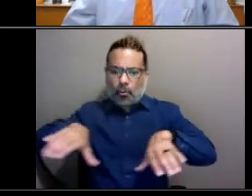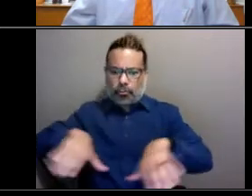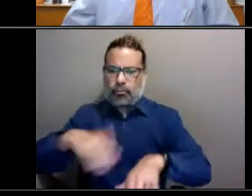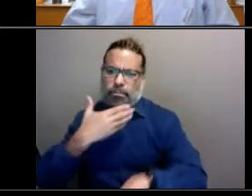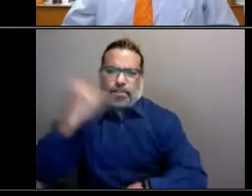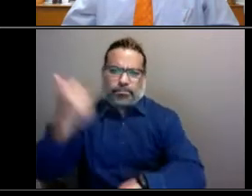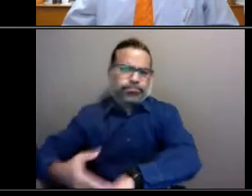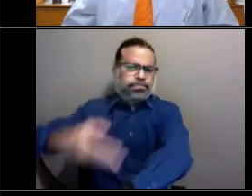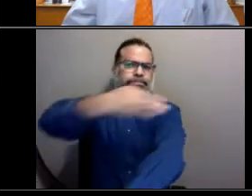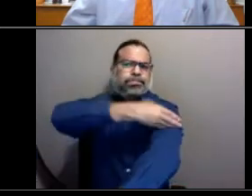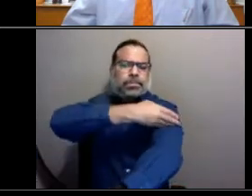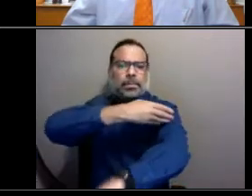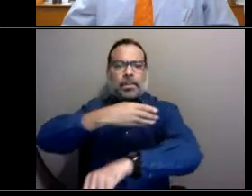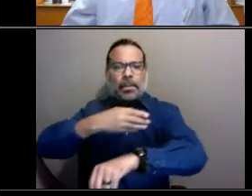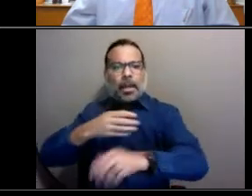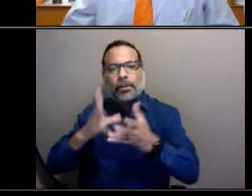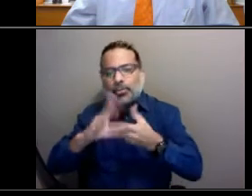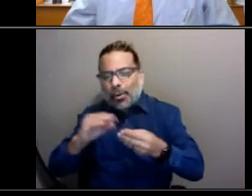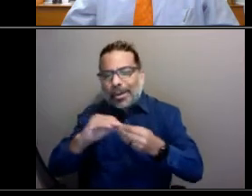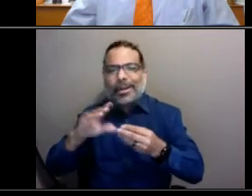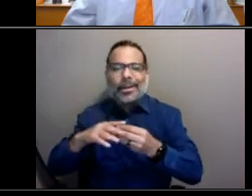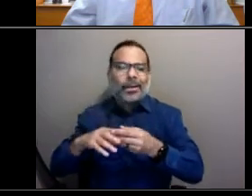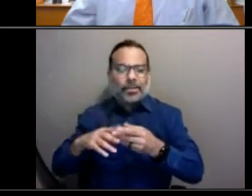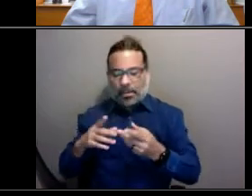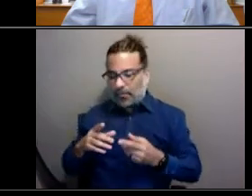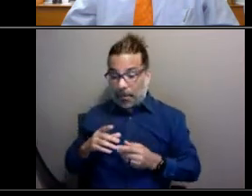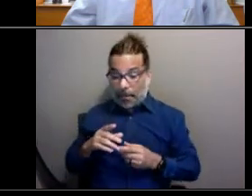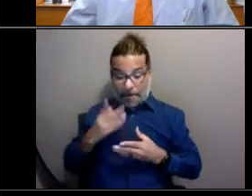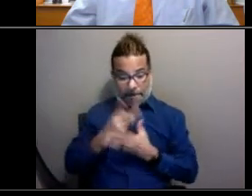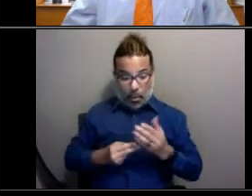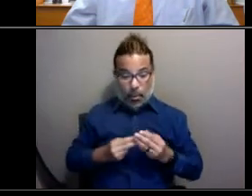stories like that in supply chain and on the retail side too.